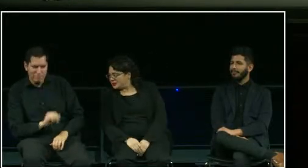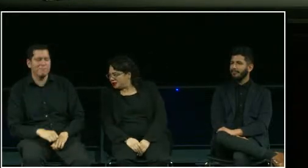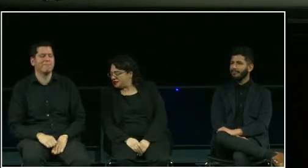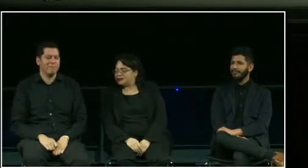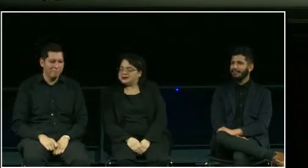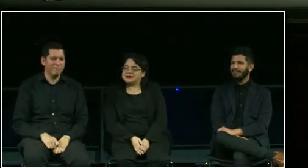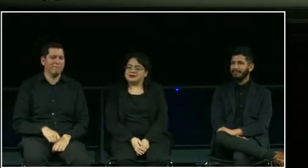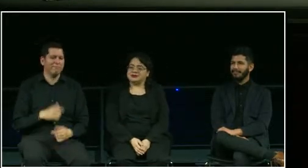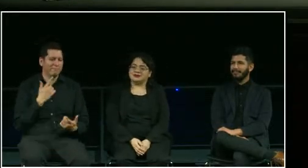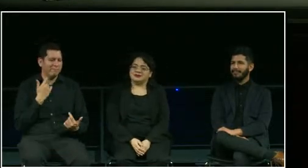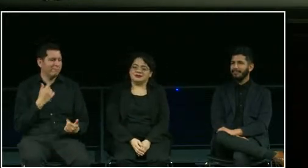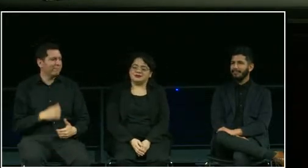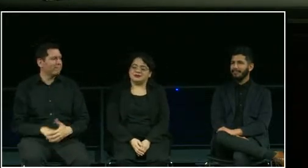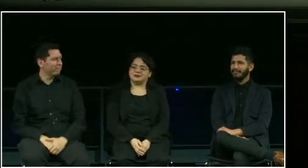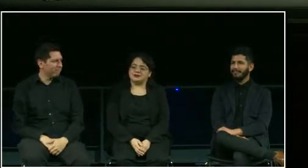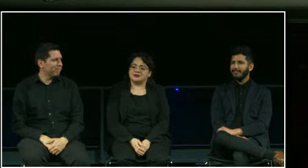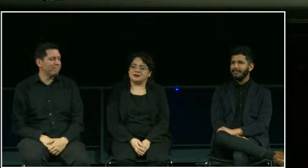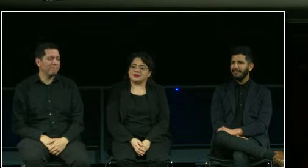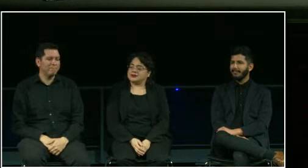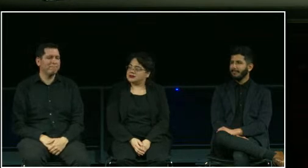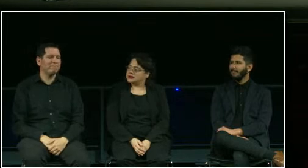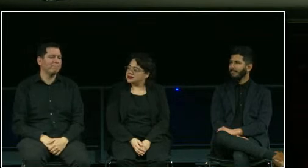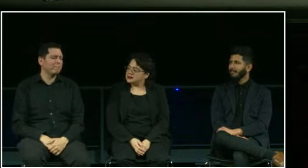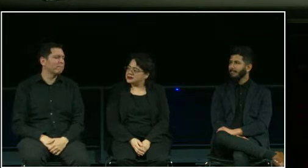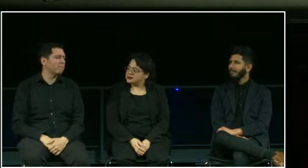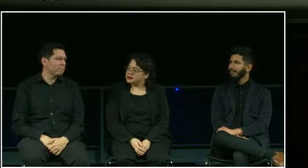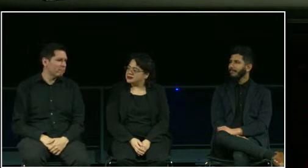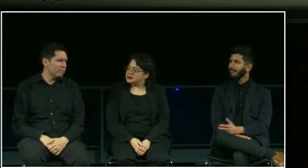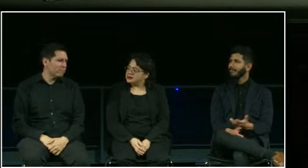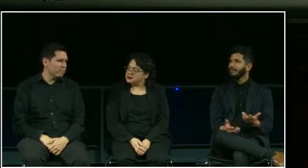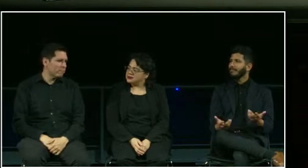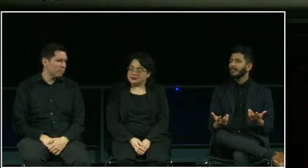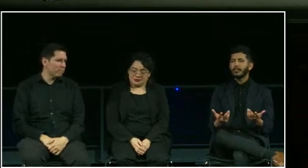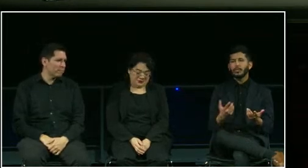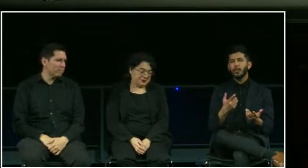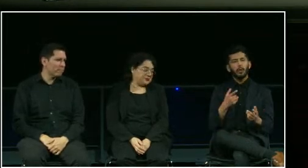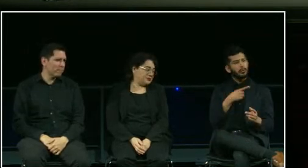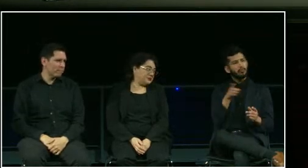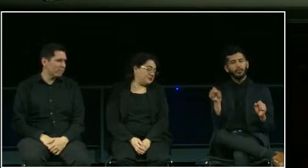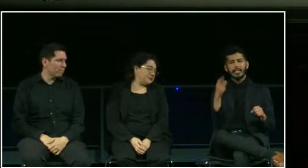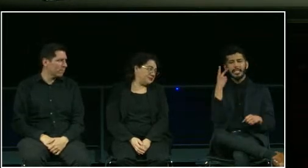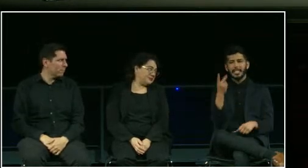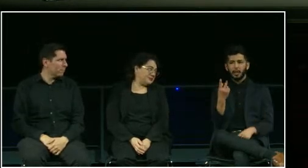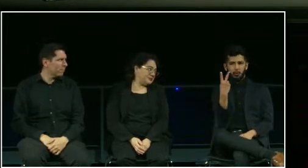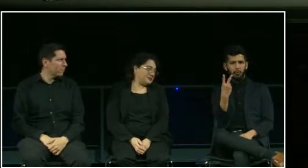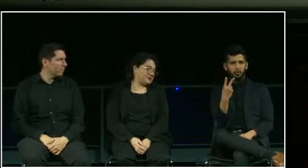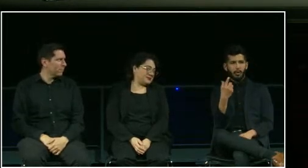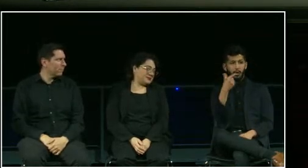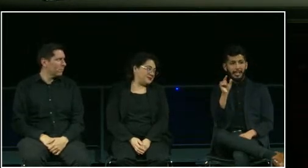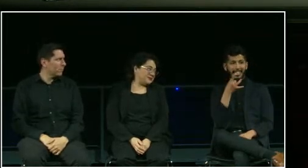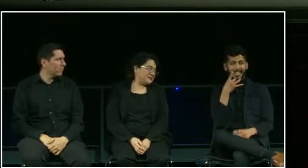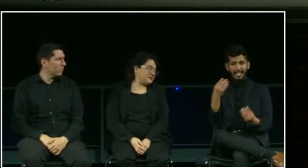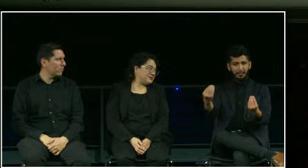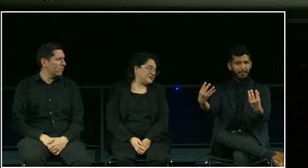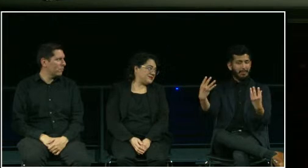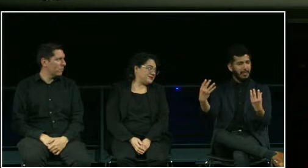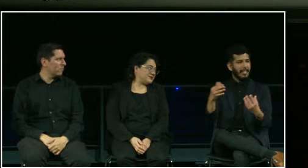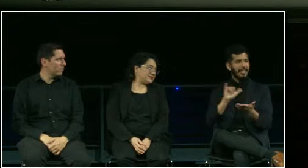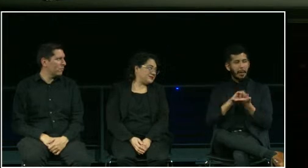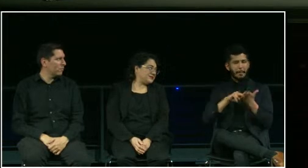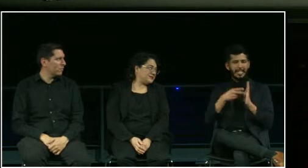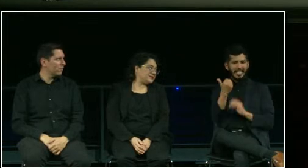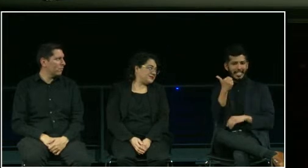thank you. So the folks on stage here can see these two green lights, and you weren't informed before, but that's a 10-minute